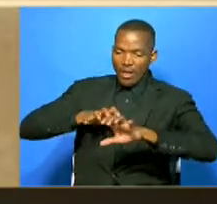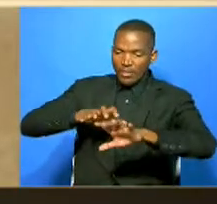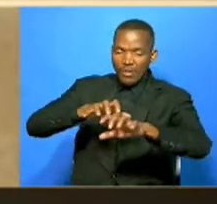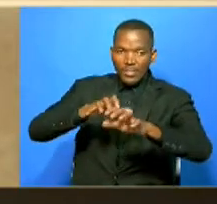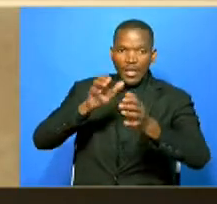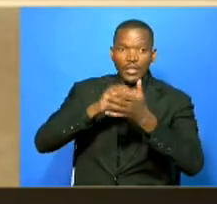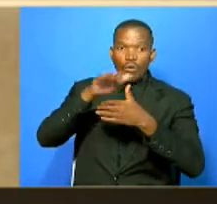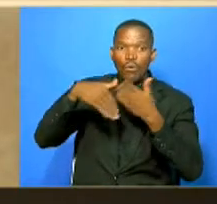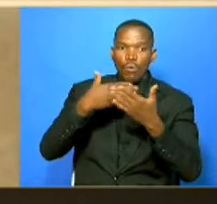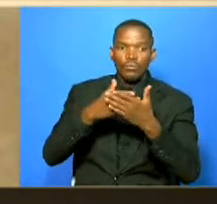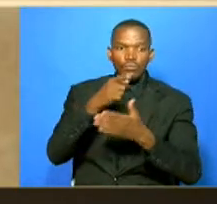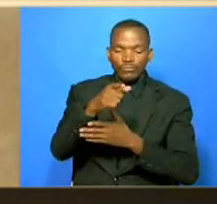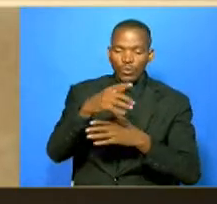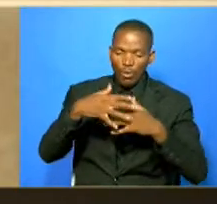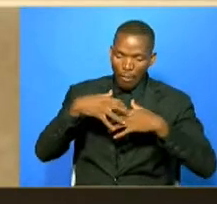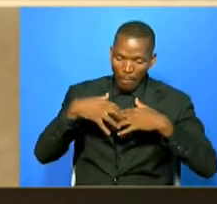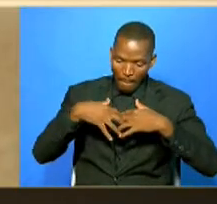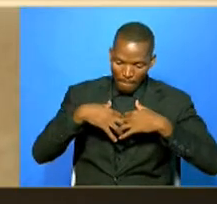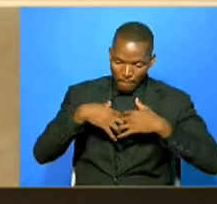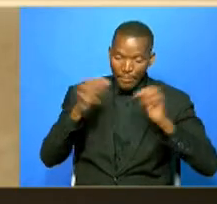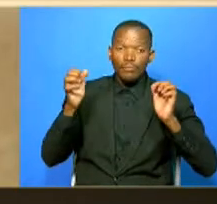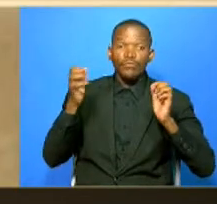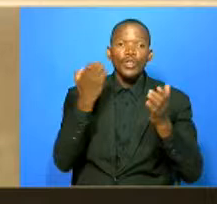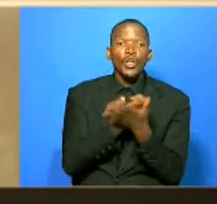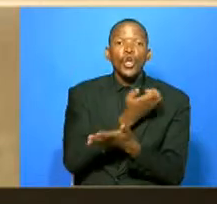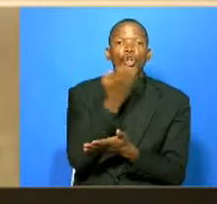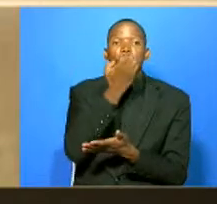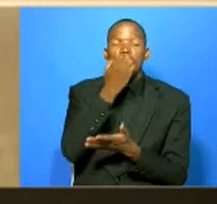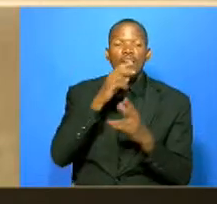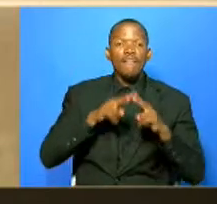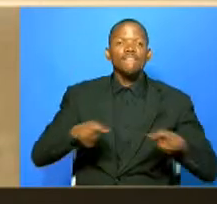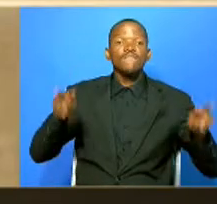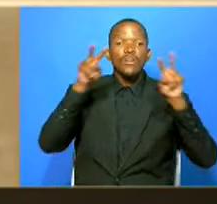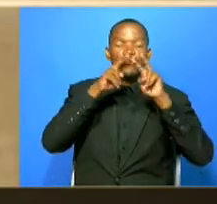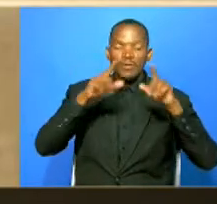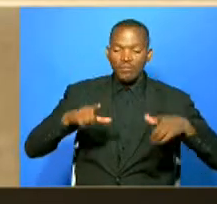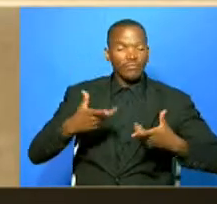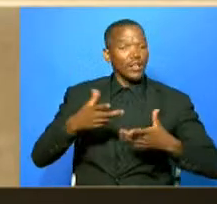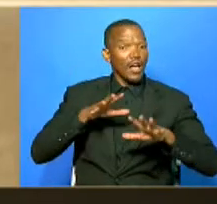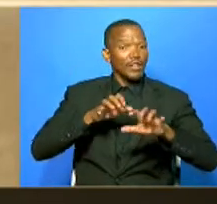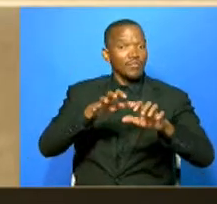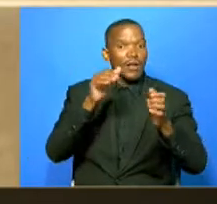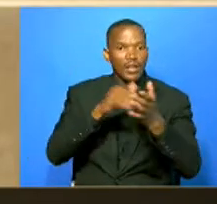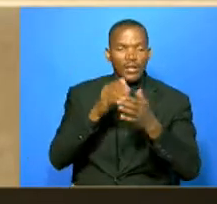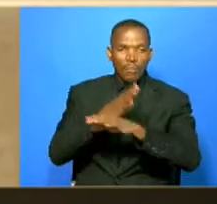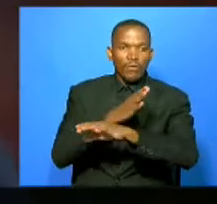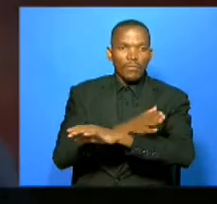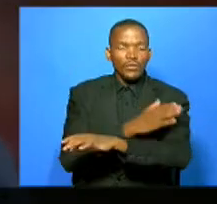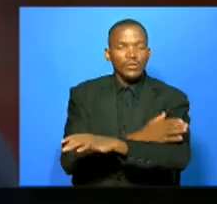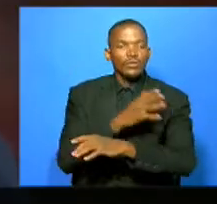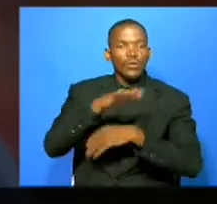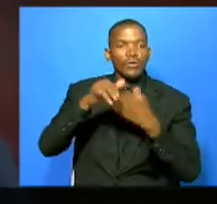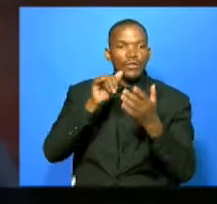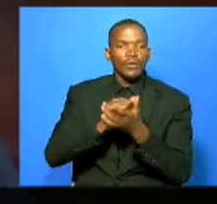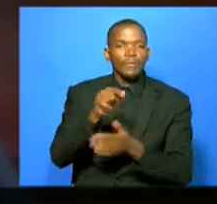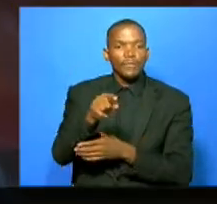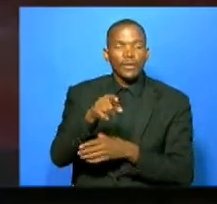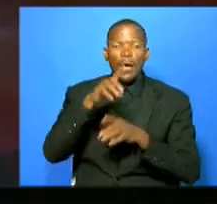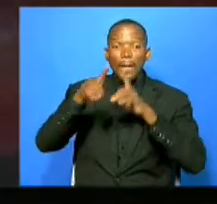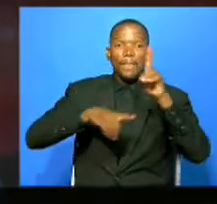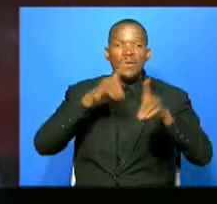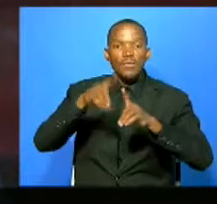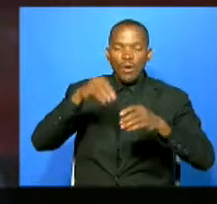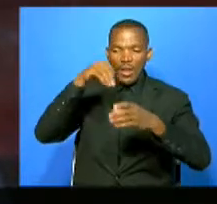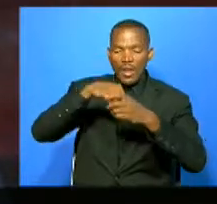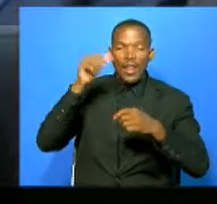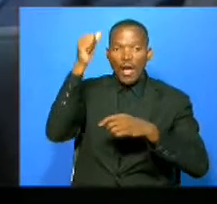also unlocks the economic value of livestock and promotes sustainable production. Batho mo kgaolong ya